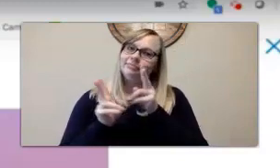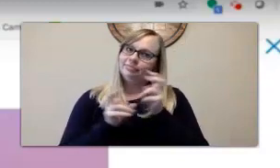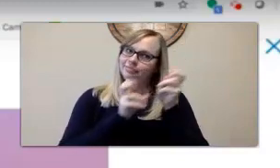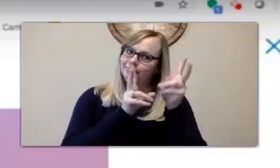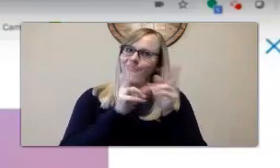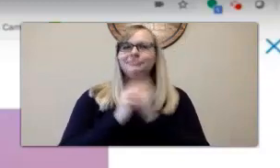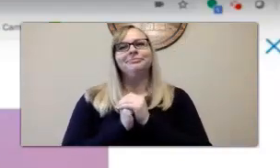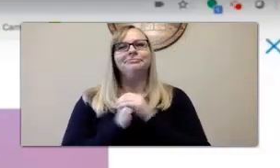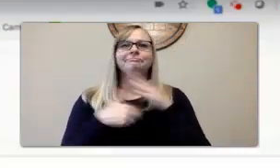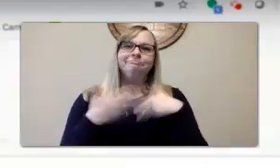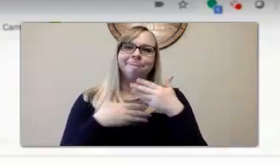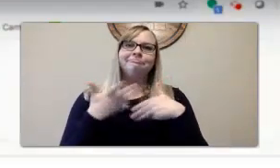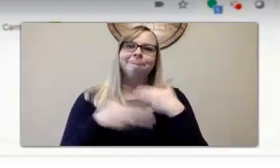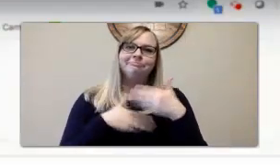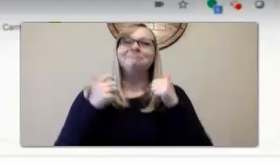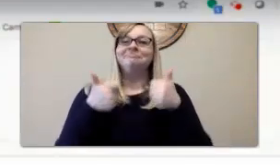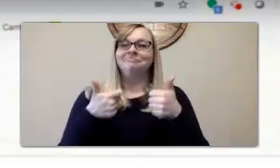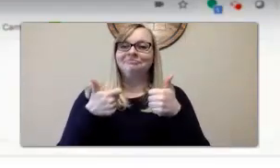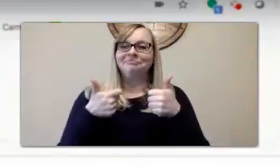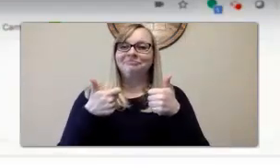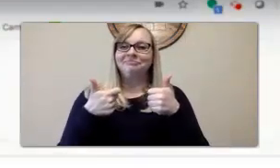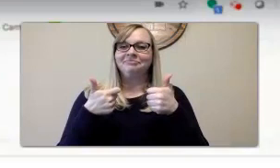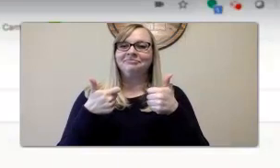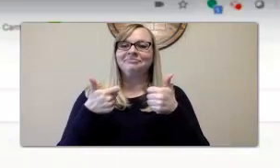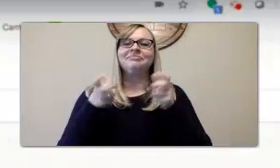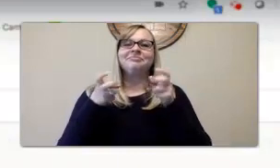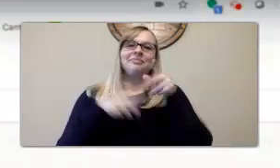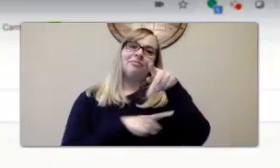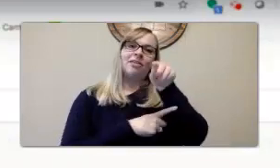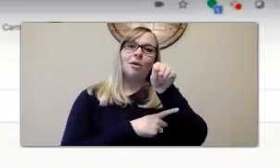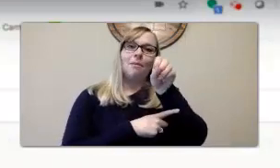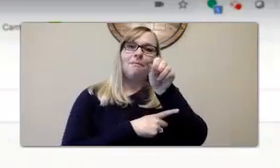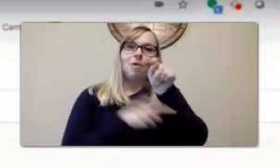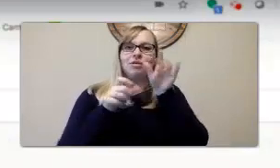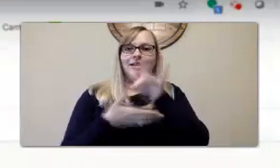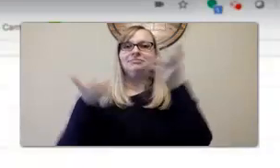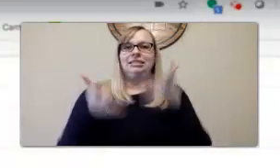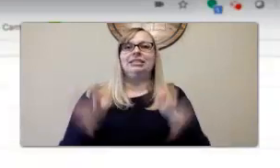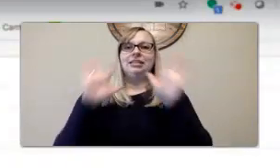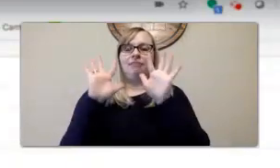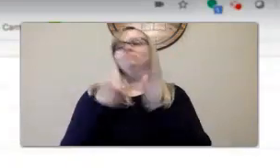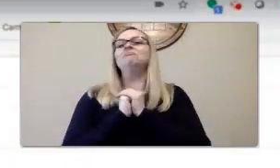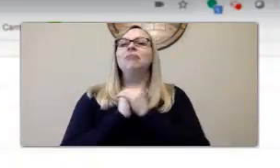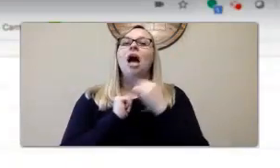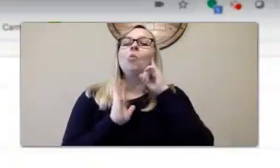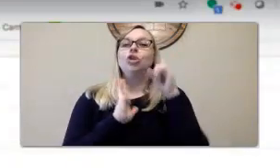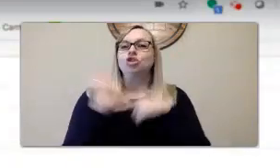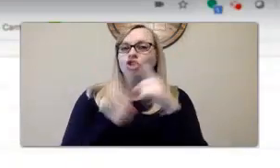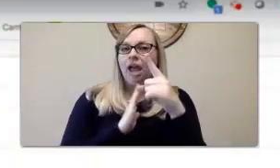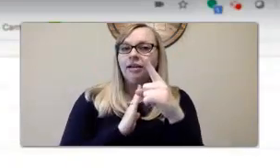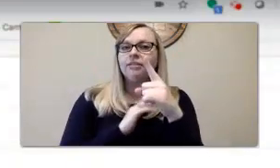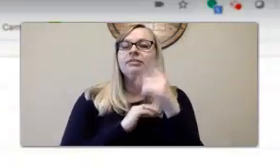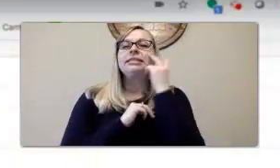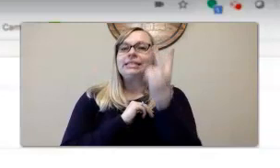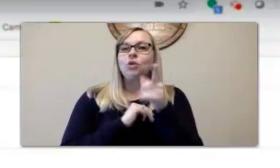And it's uploading. Insert and post. You're done. I will check. I will see